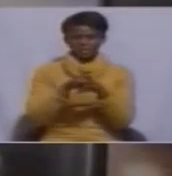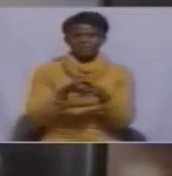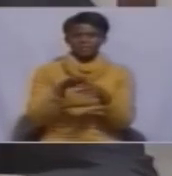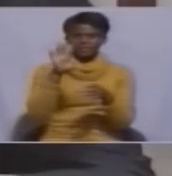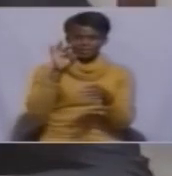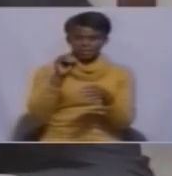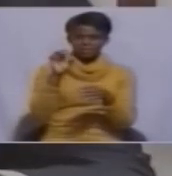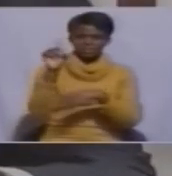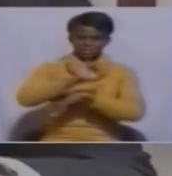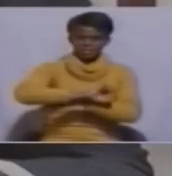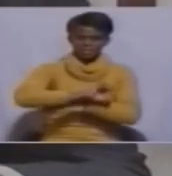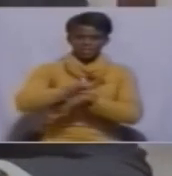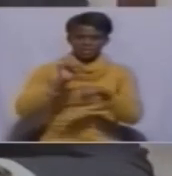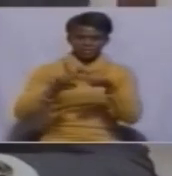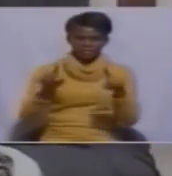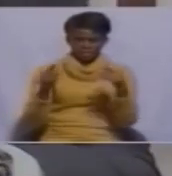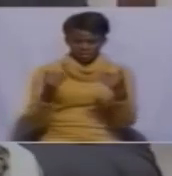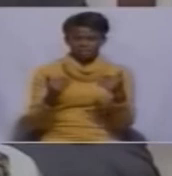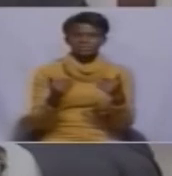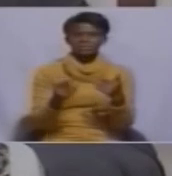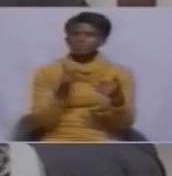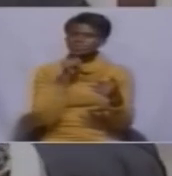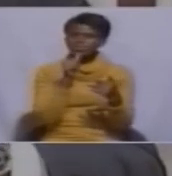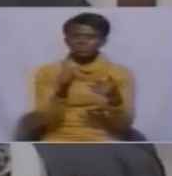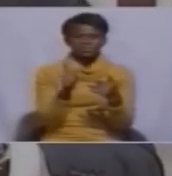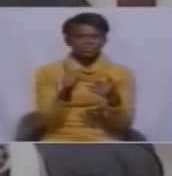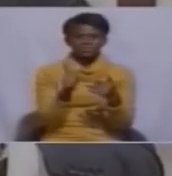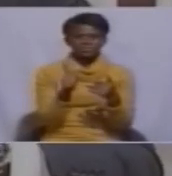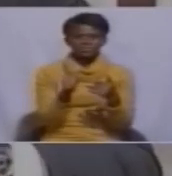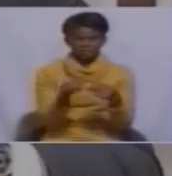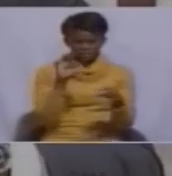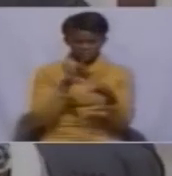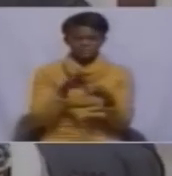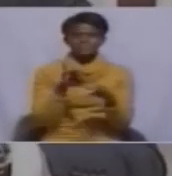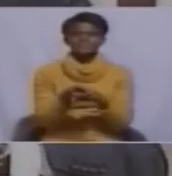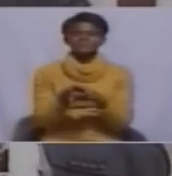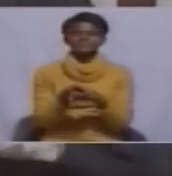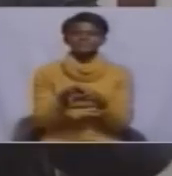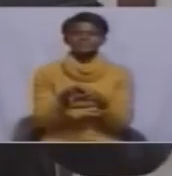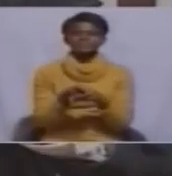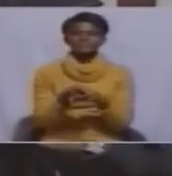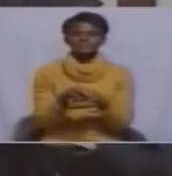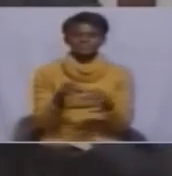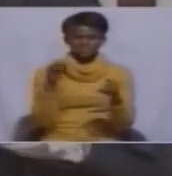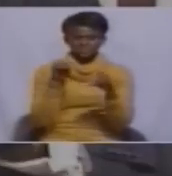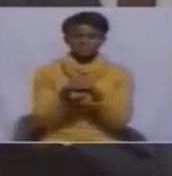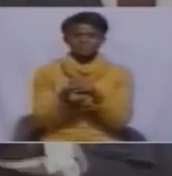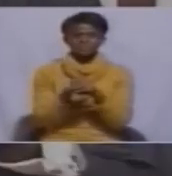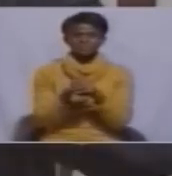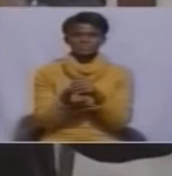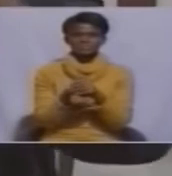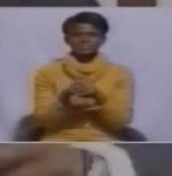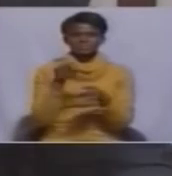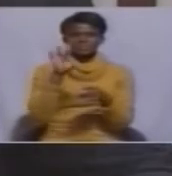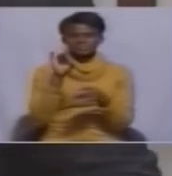90 days, but then they should not be such that the period of holding that by-election goes into the 180